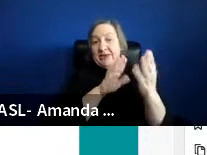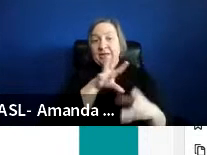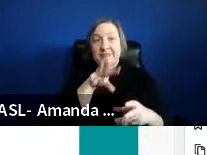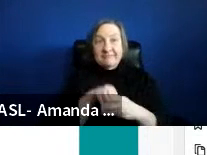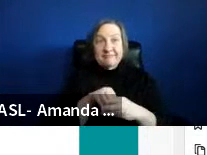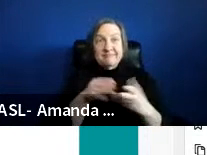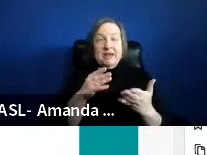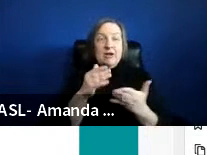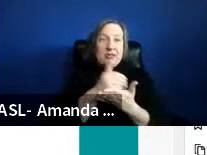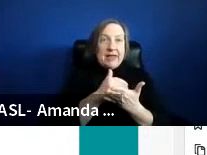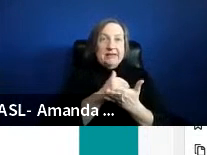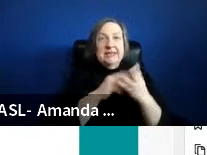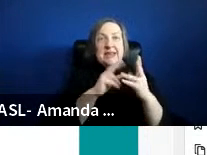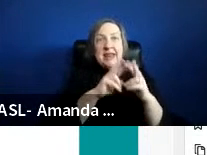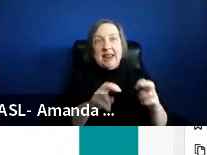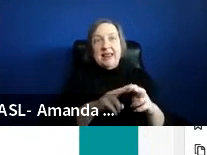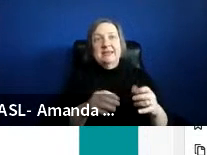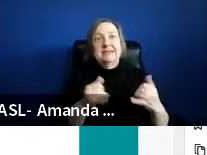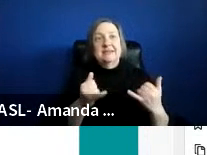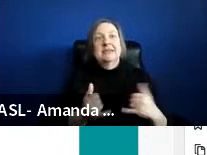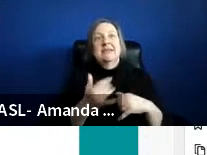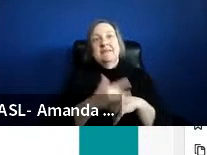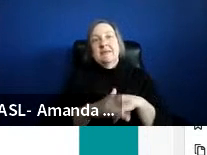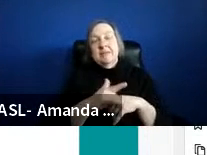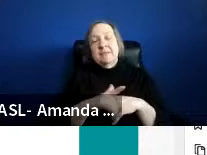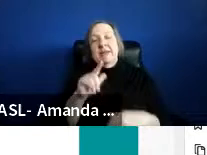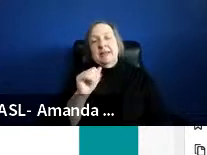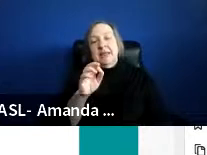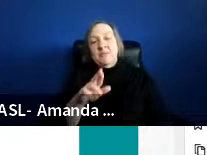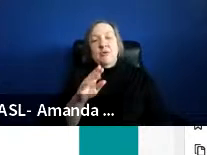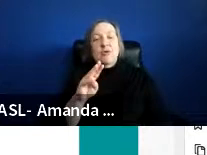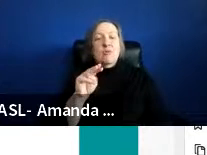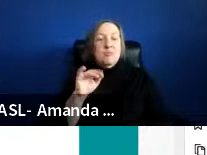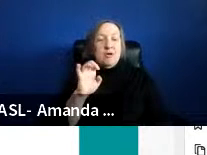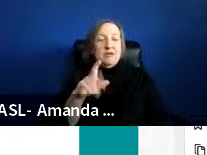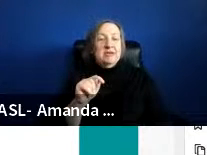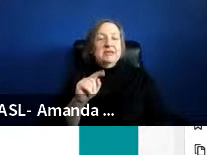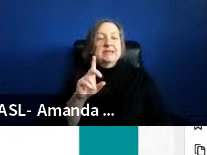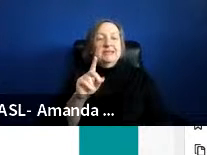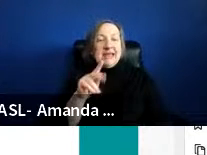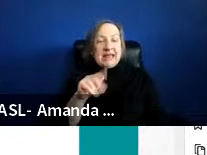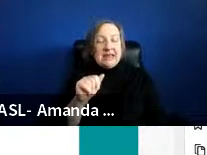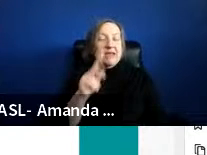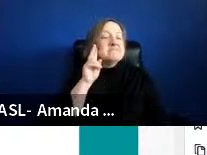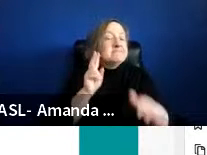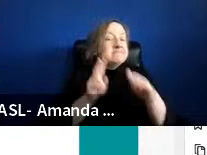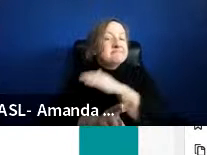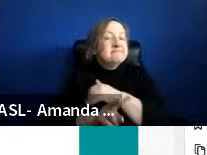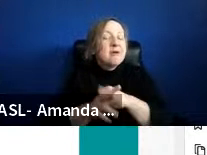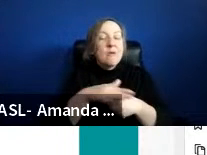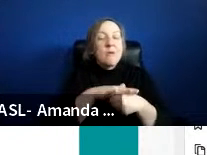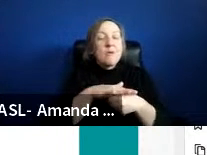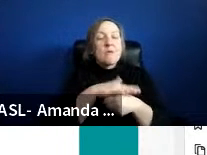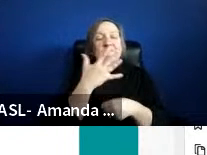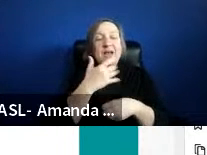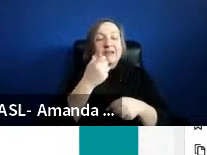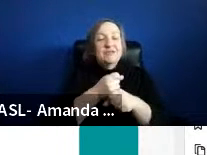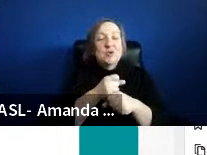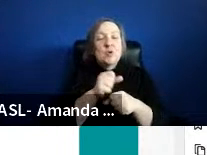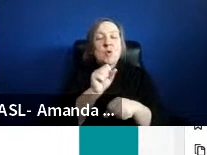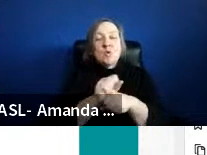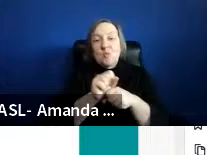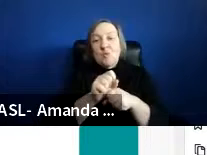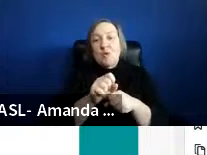included collecting and analyzing existing available labor market data, forecasting the local 5-year workforce